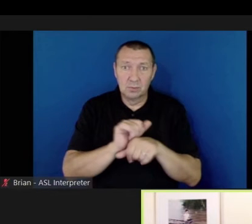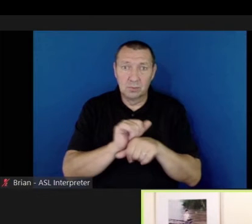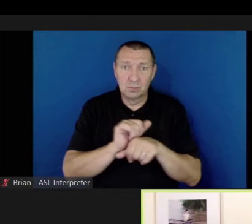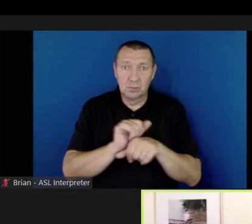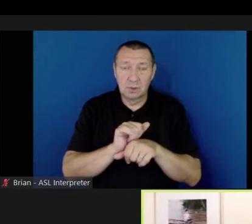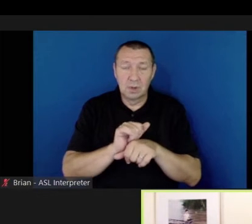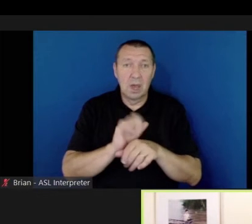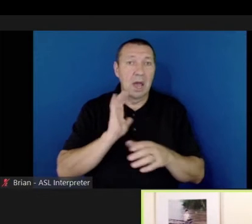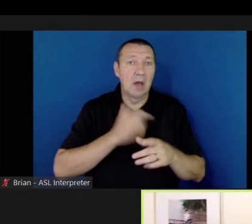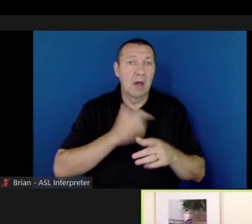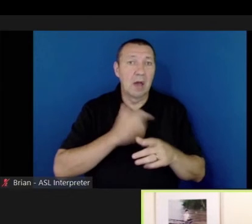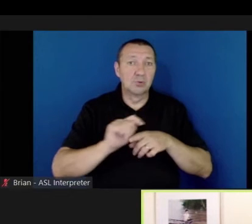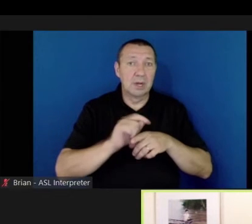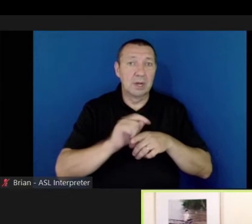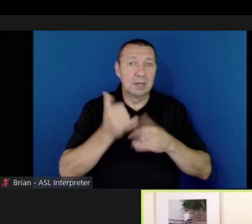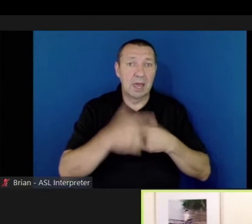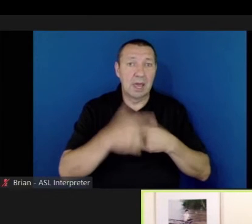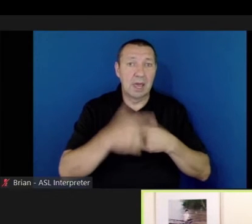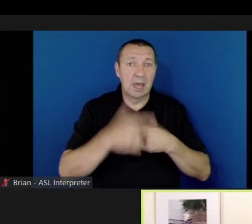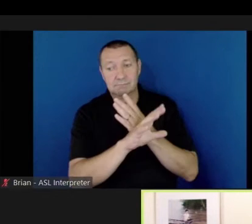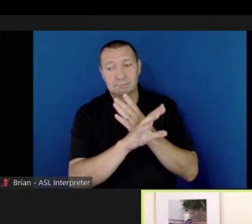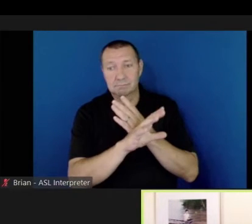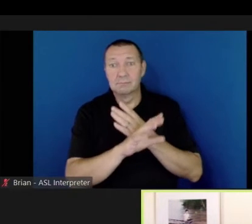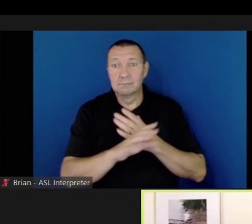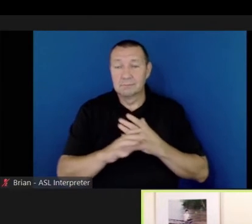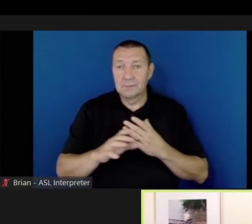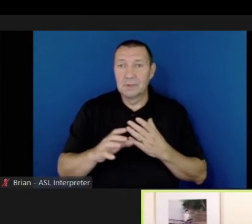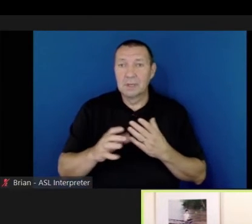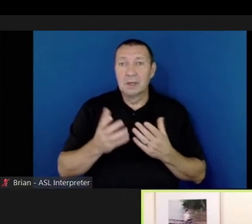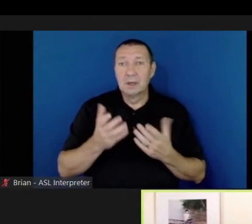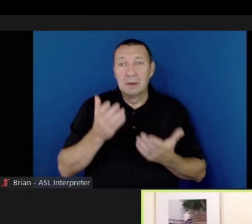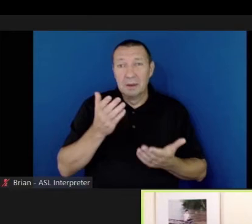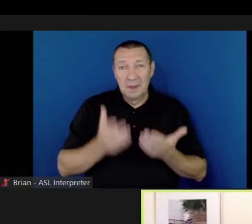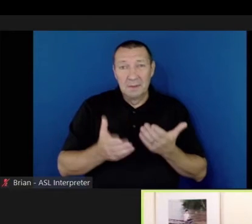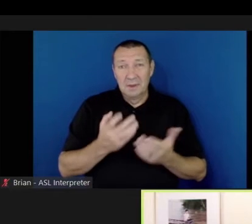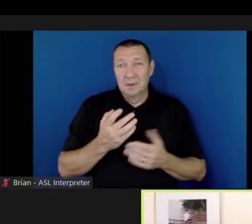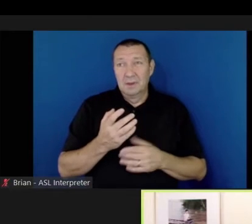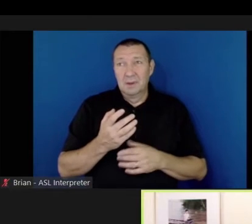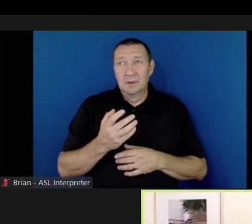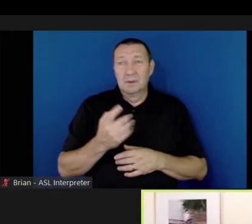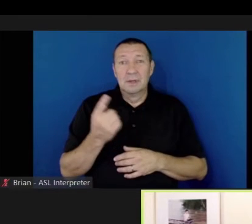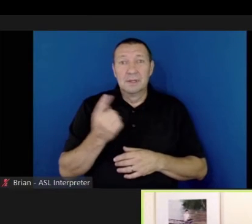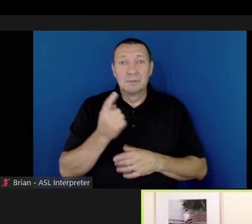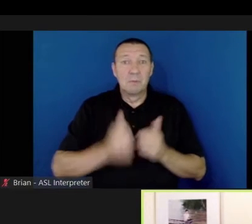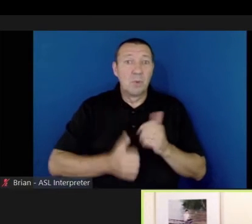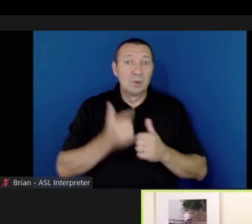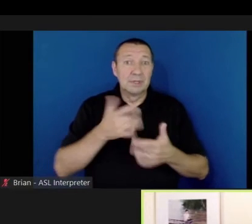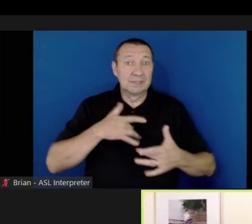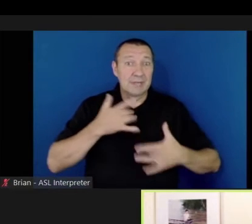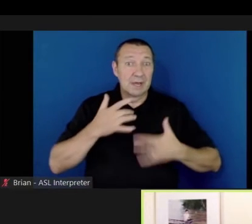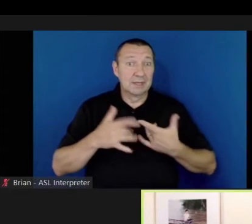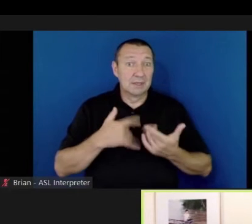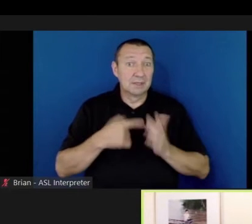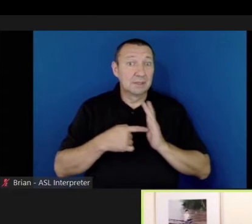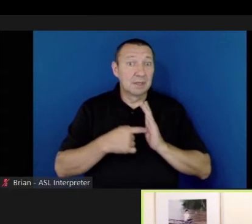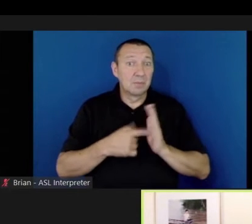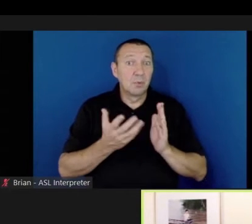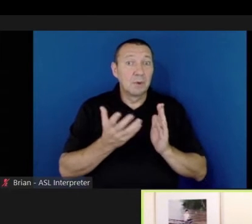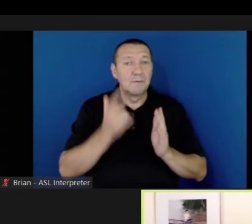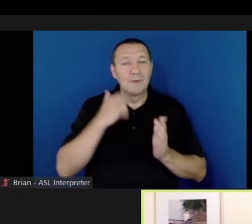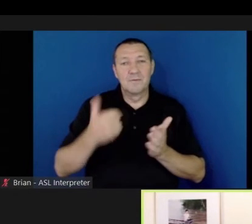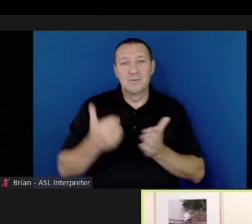training, and perhaps one of the most exciting examples of this is a